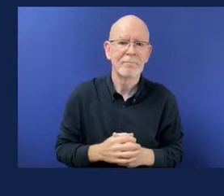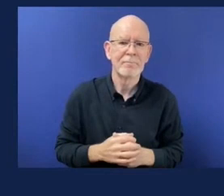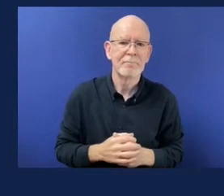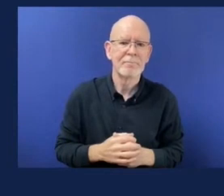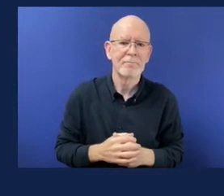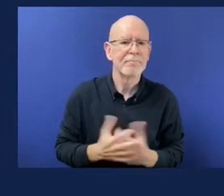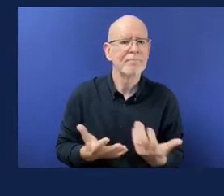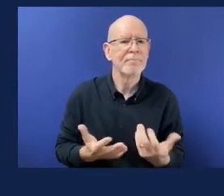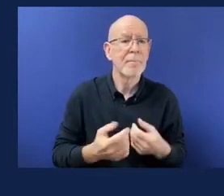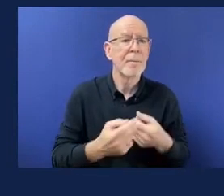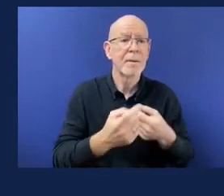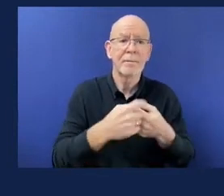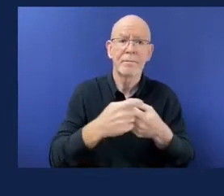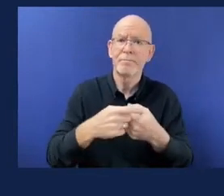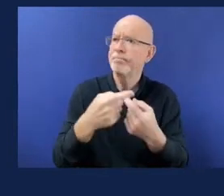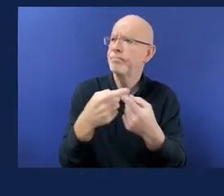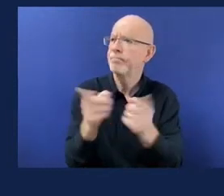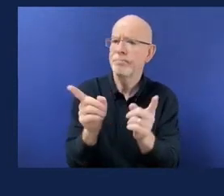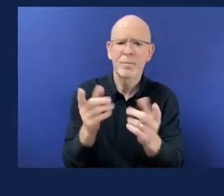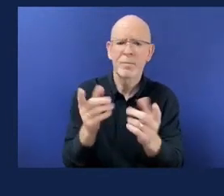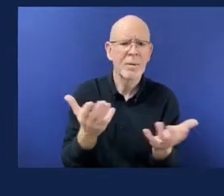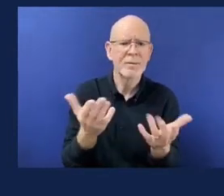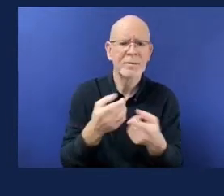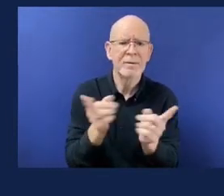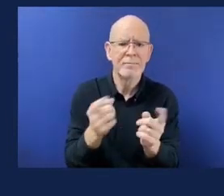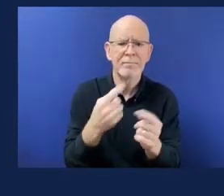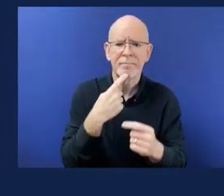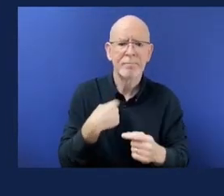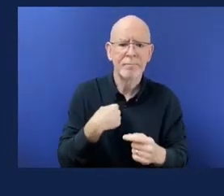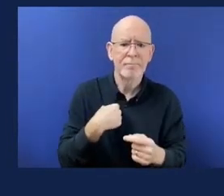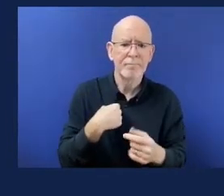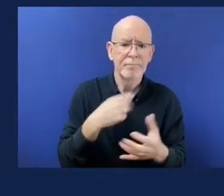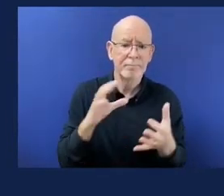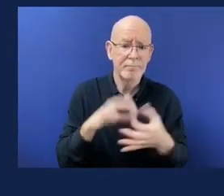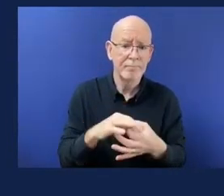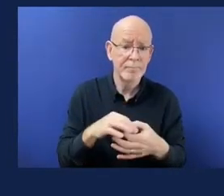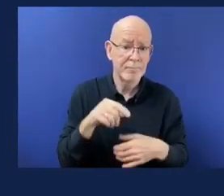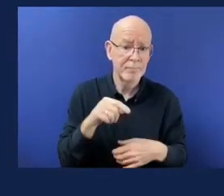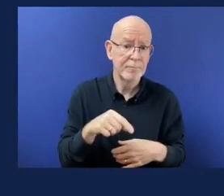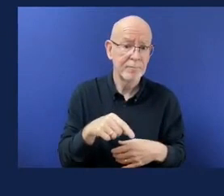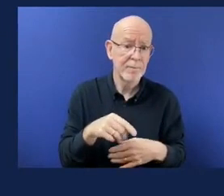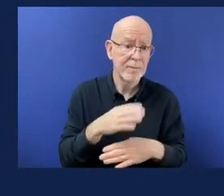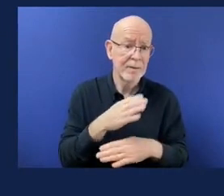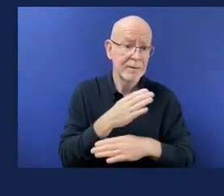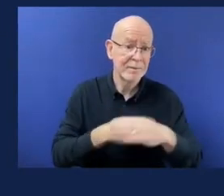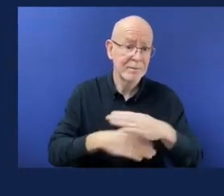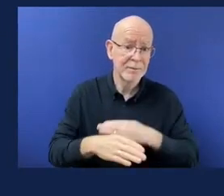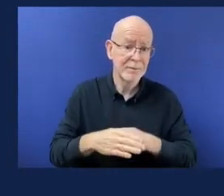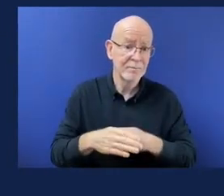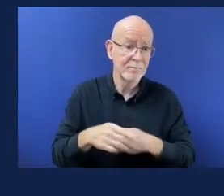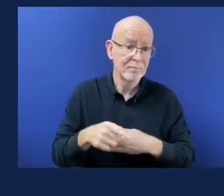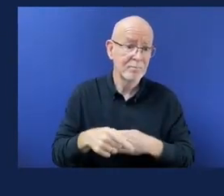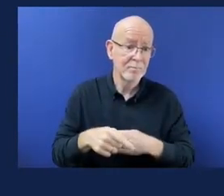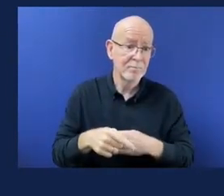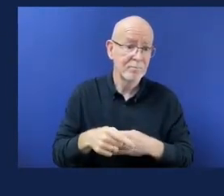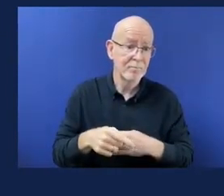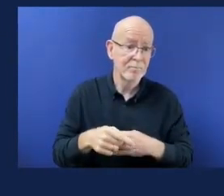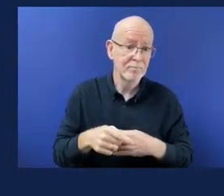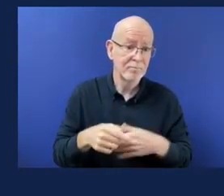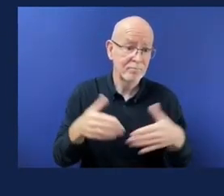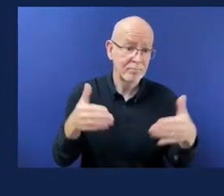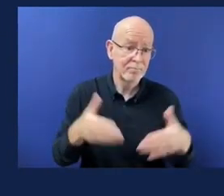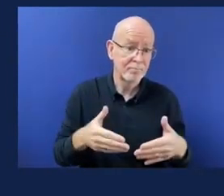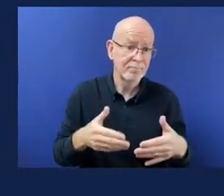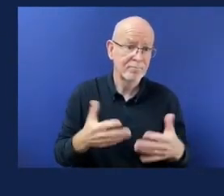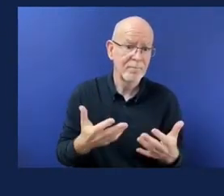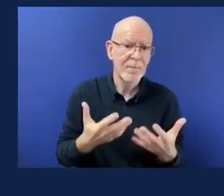inaccessible communications, such as easy read materials, sign language and captioning or closed captioning.